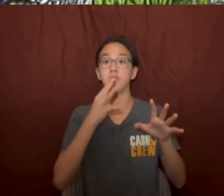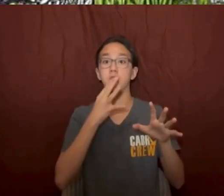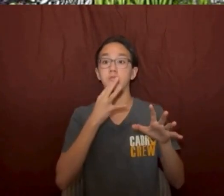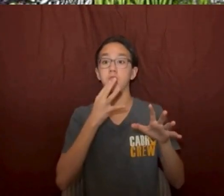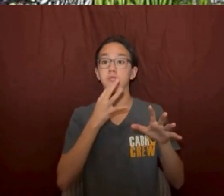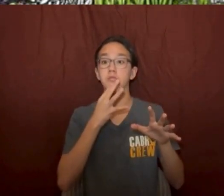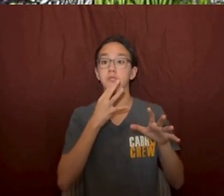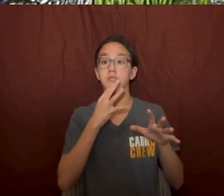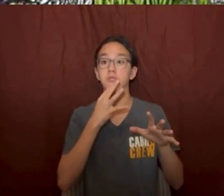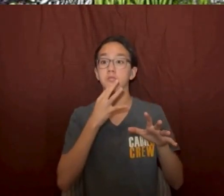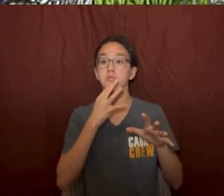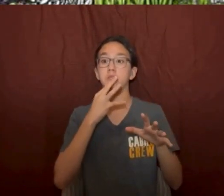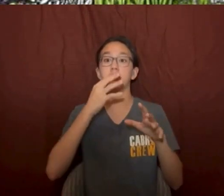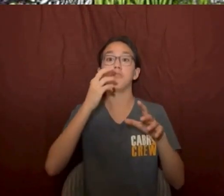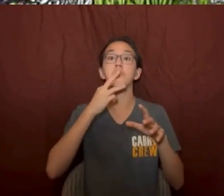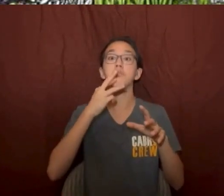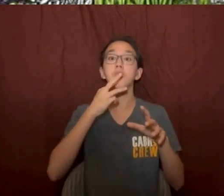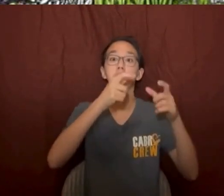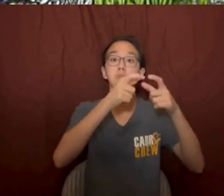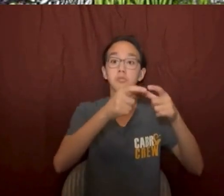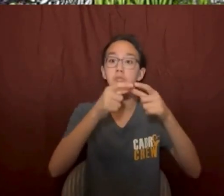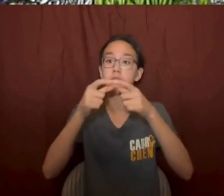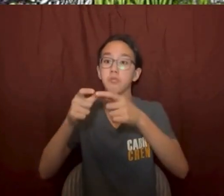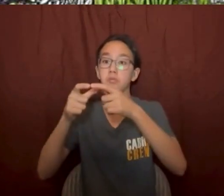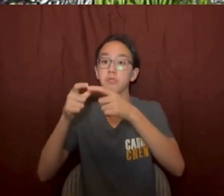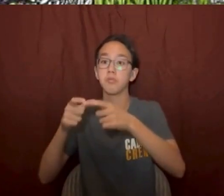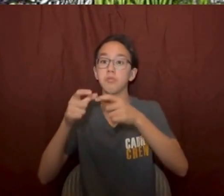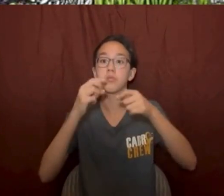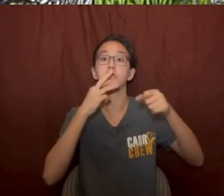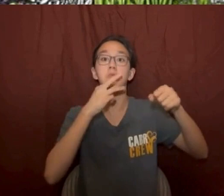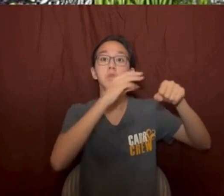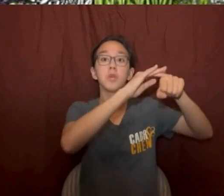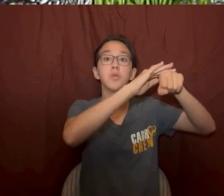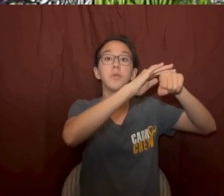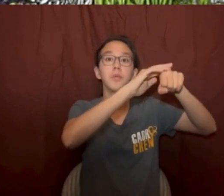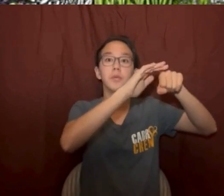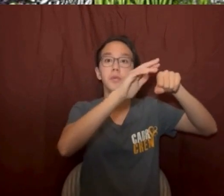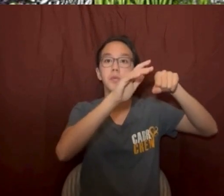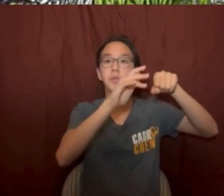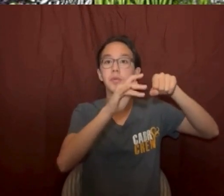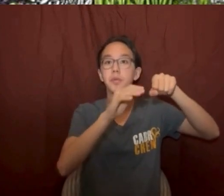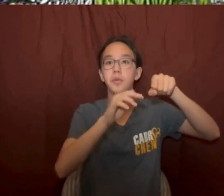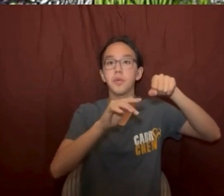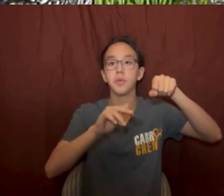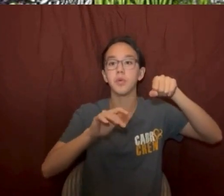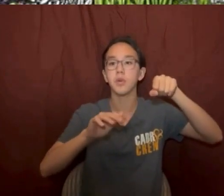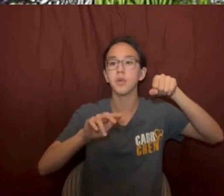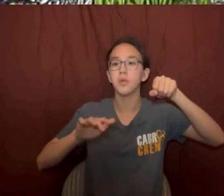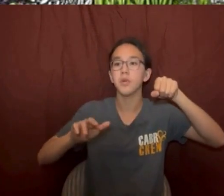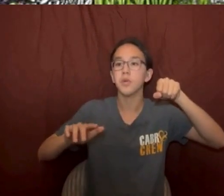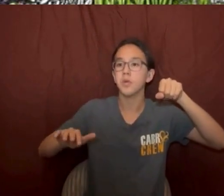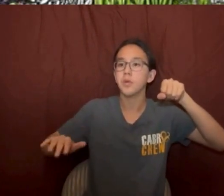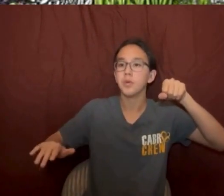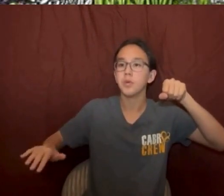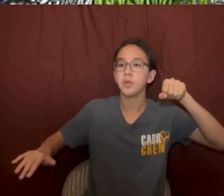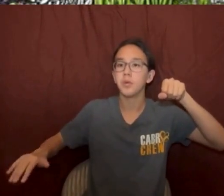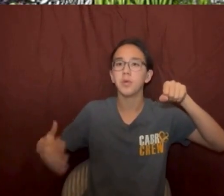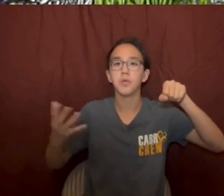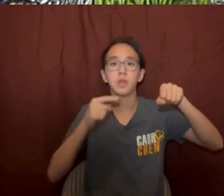We already talked about the tides going out and what they might be